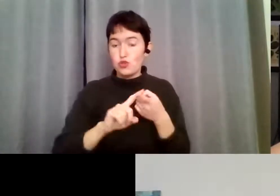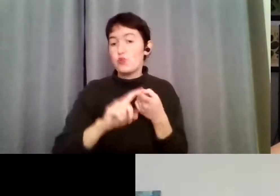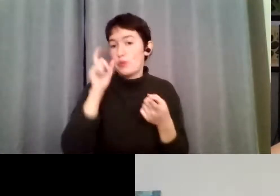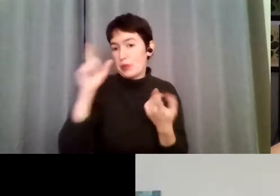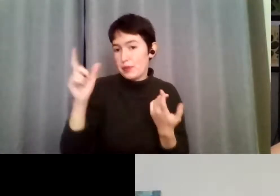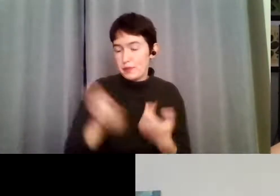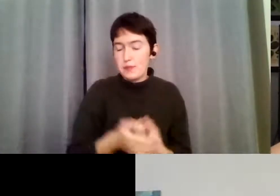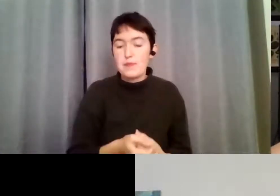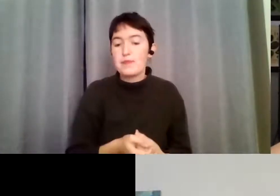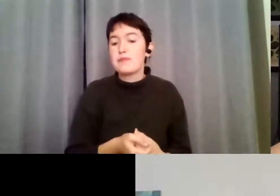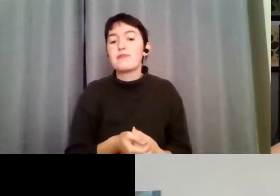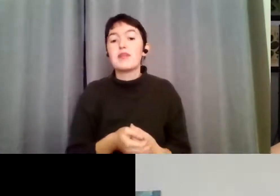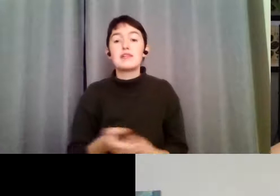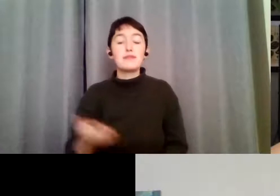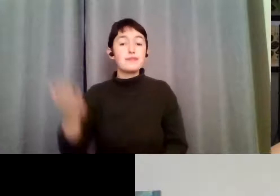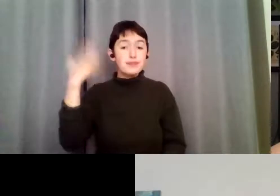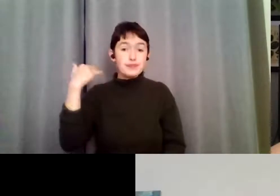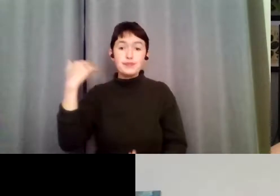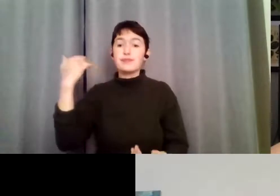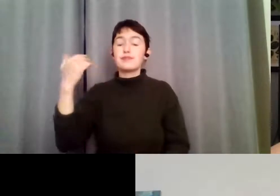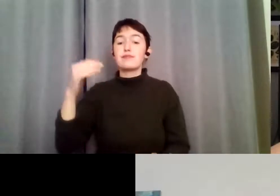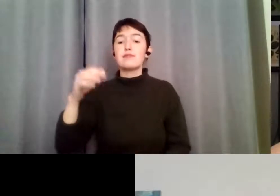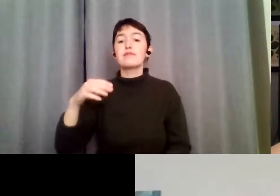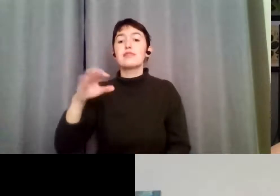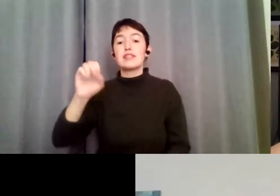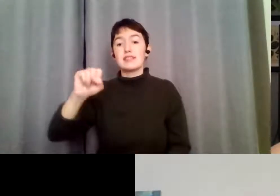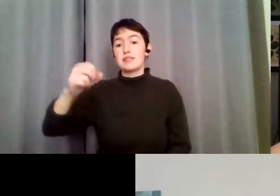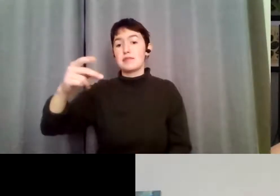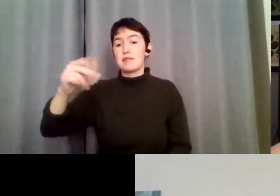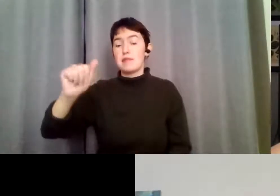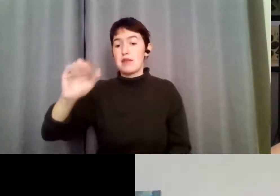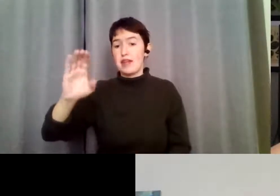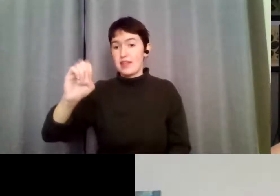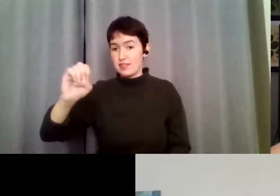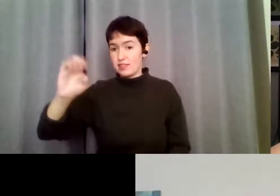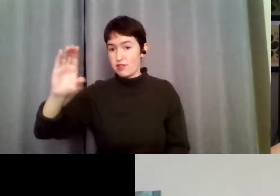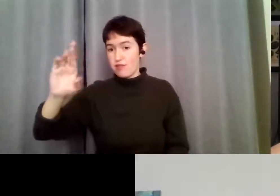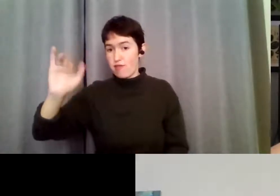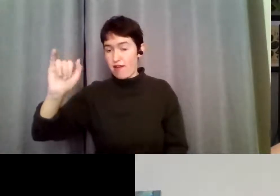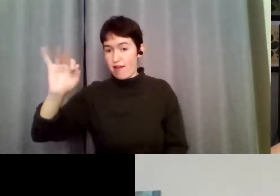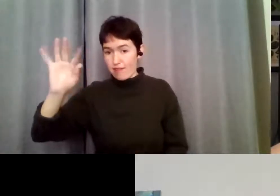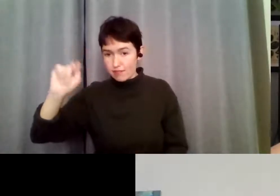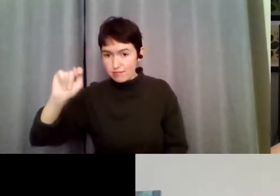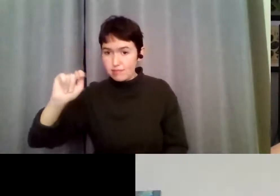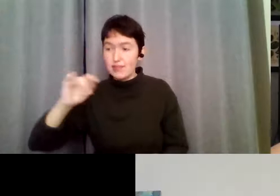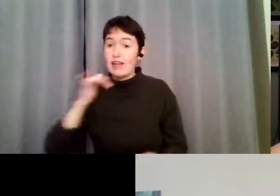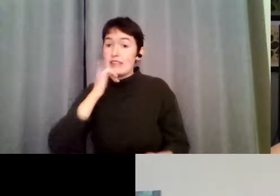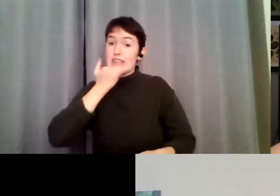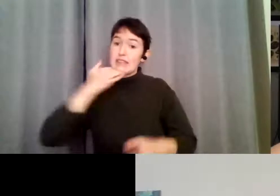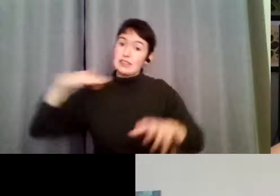was a spacecraft that accidentally crash landed on the moon. And it turns out